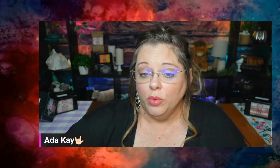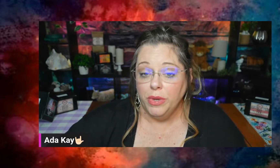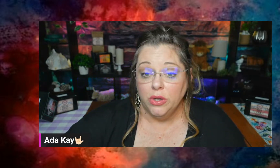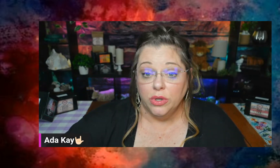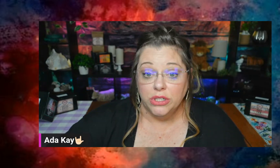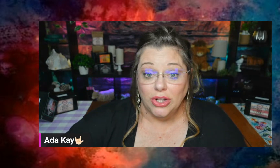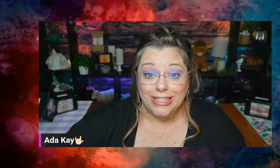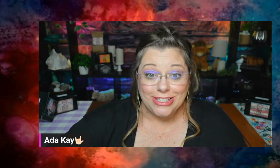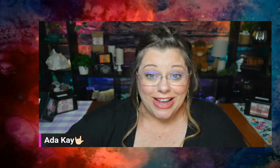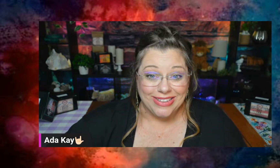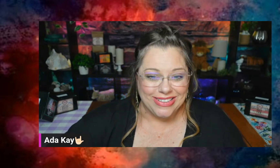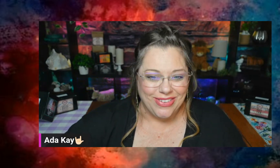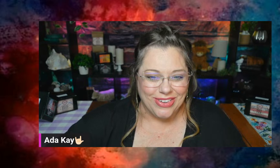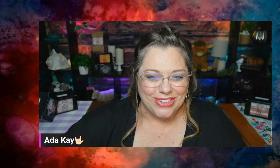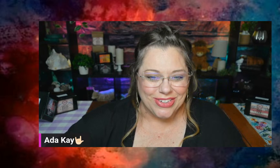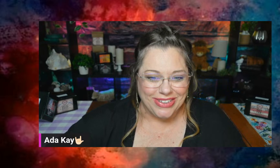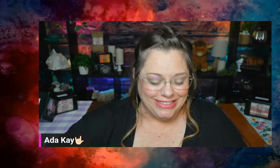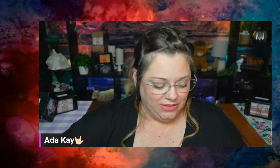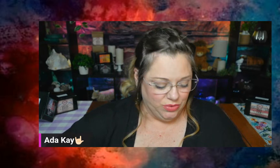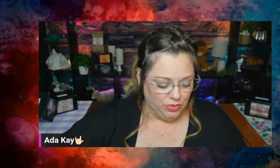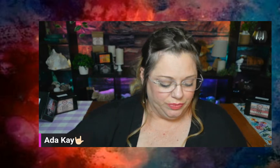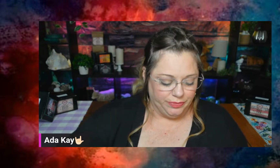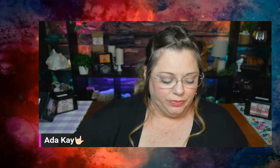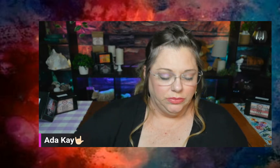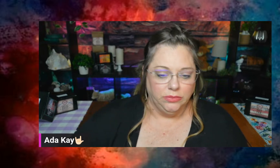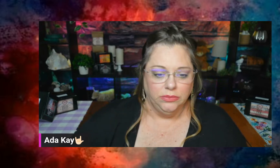We will be going to lunch. I'll leave it on the screen.